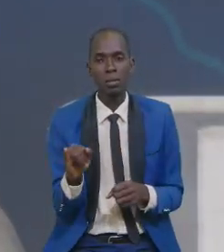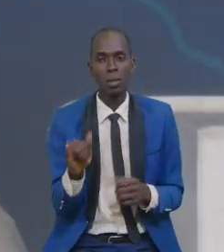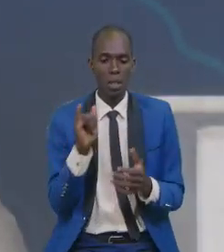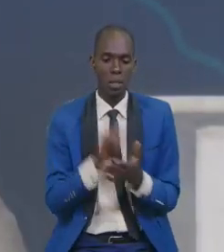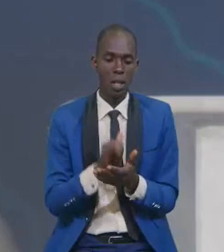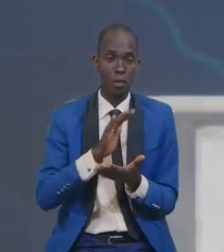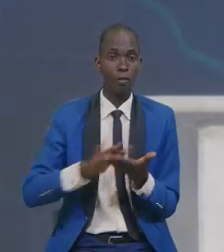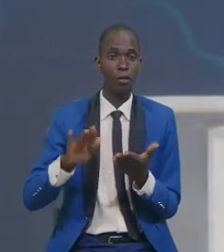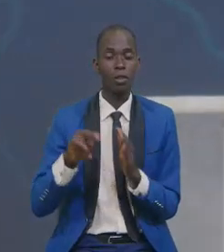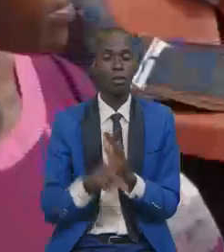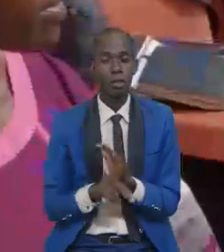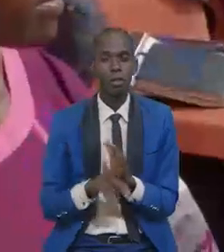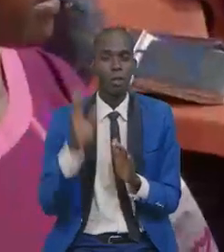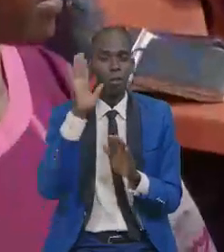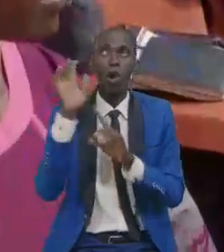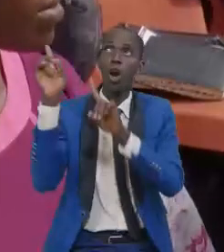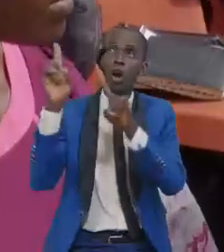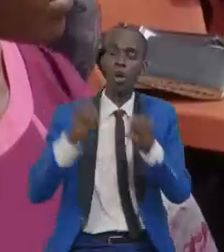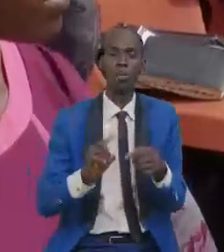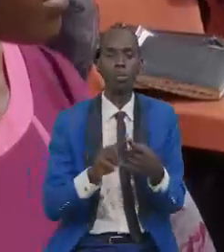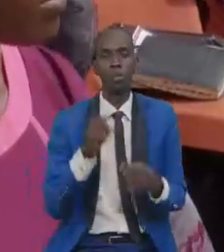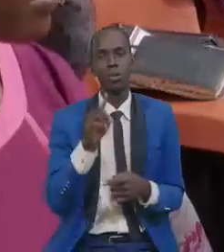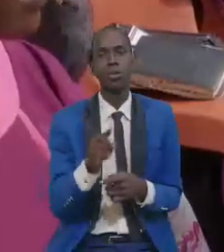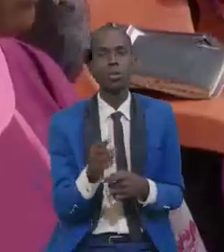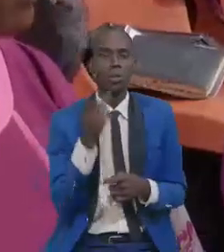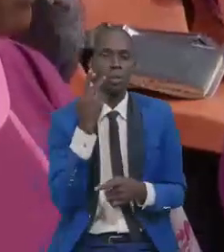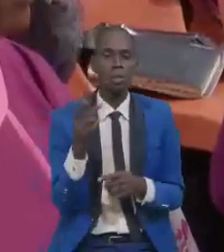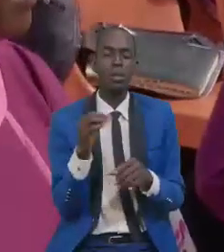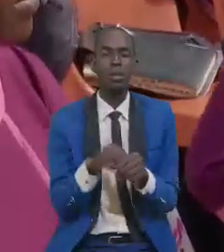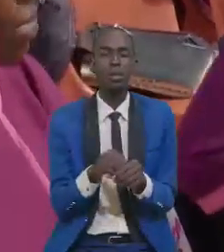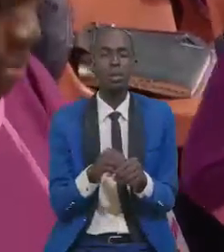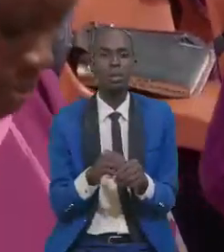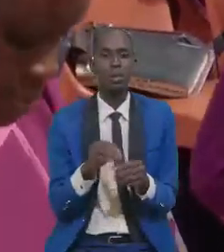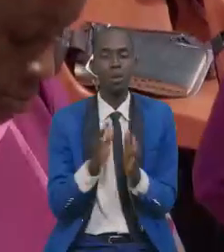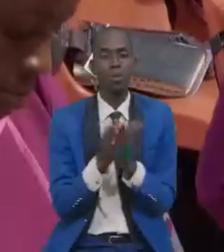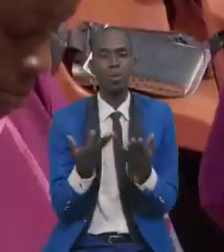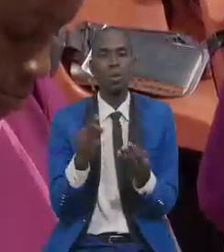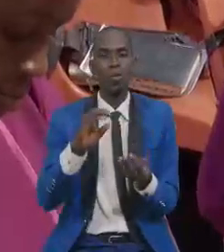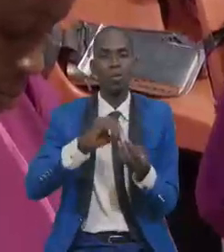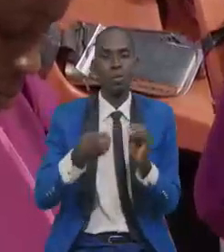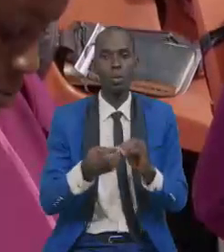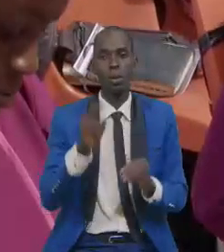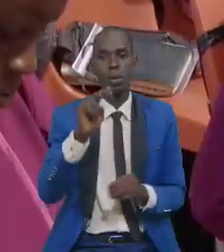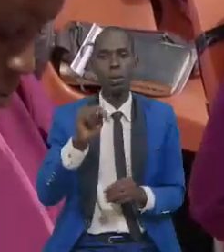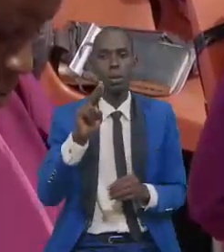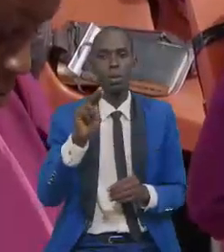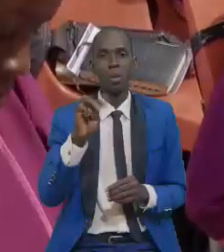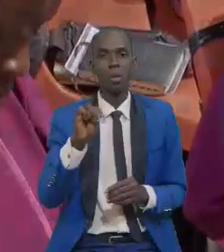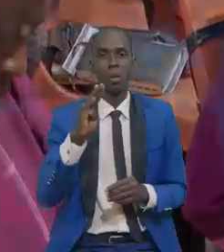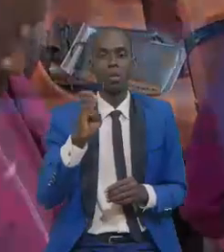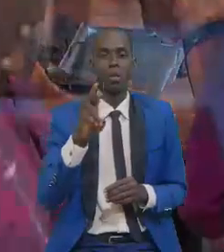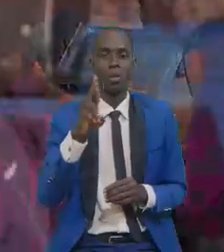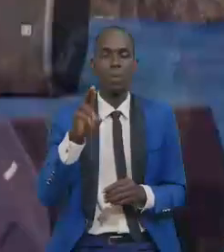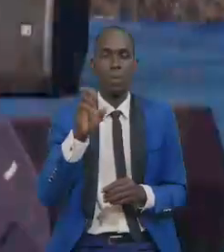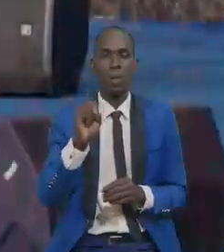forgiveness will come. We're looking at Numbers chapter 14, chapter